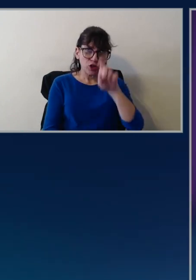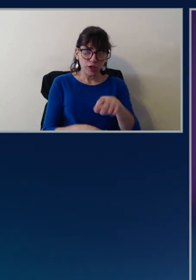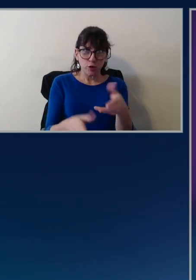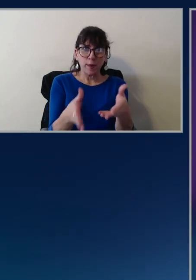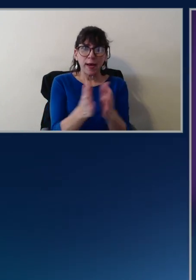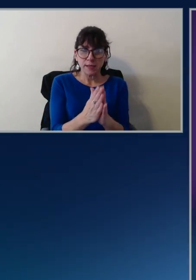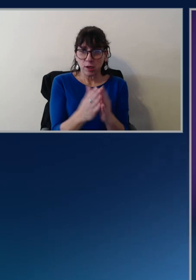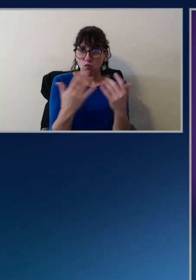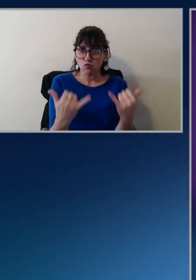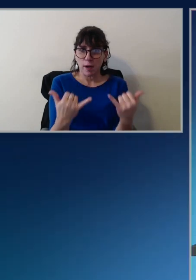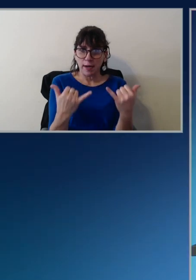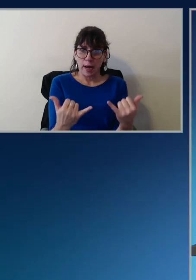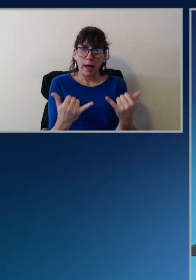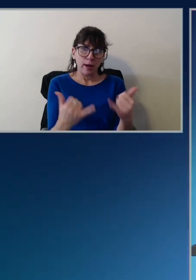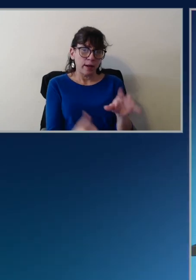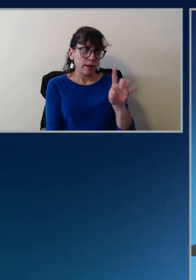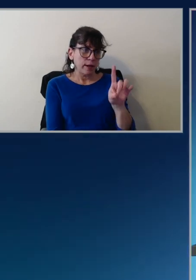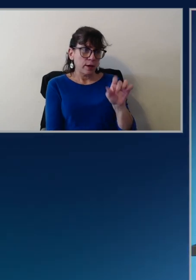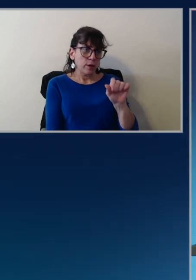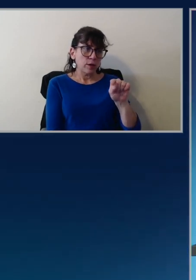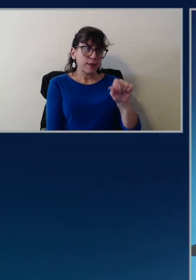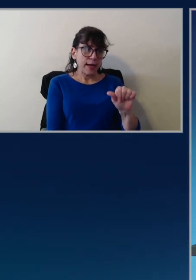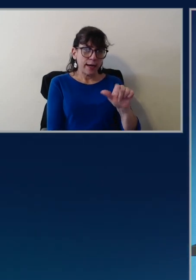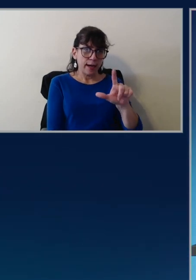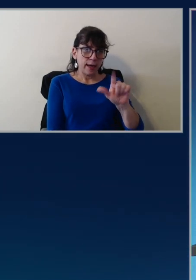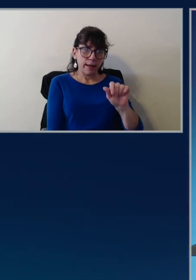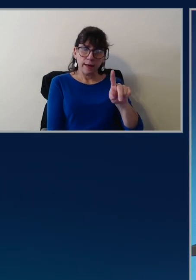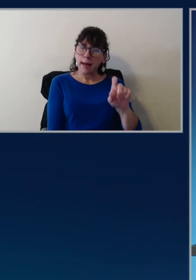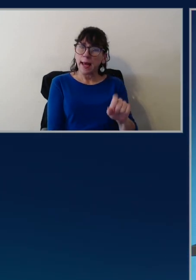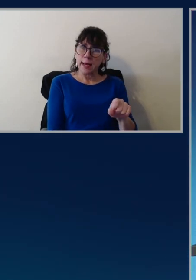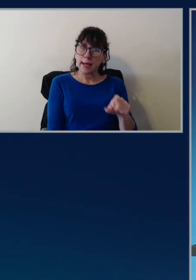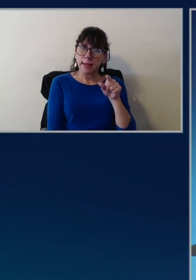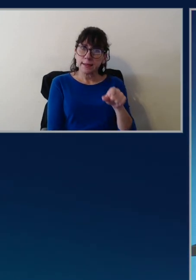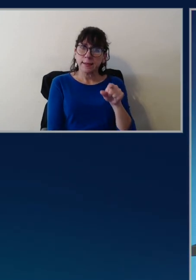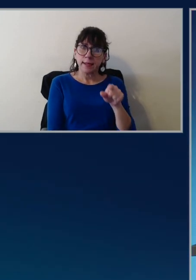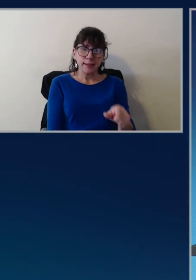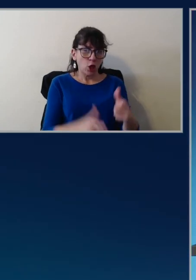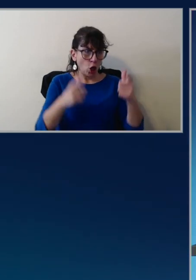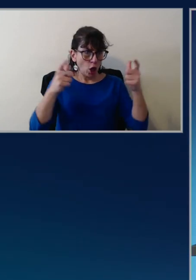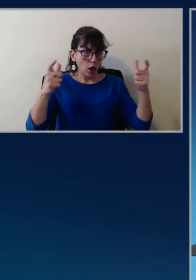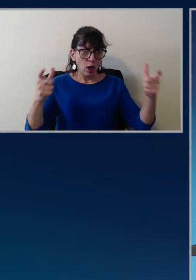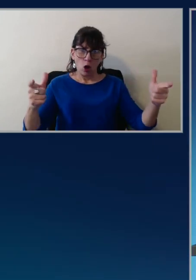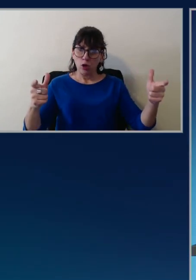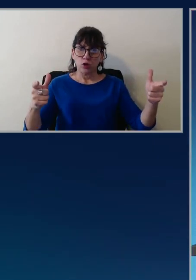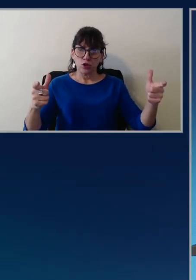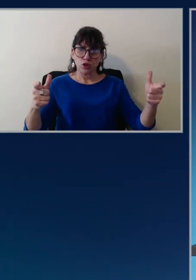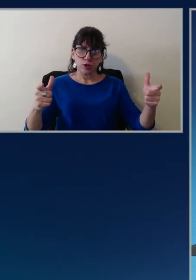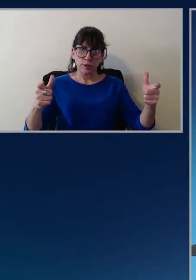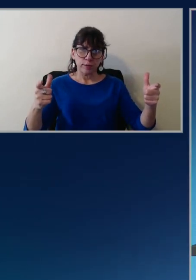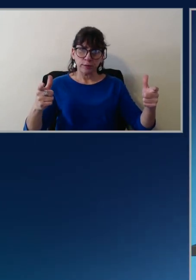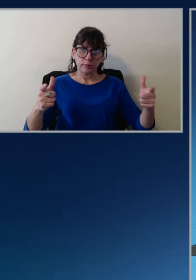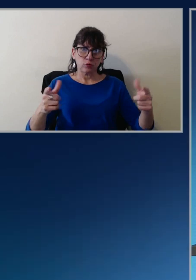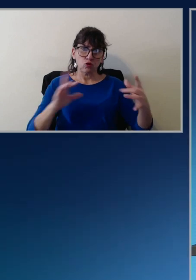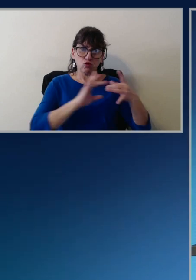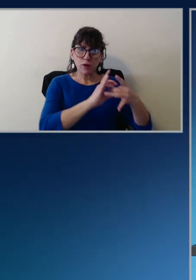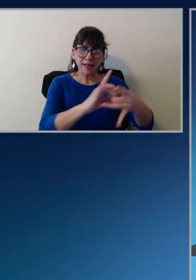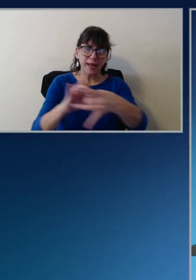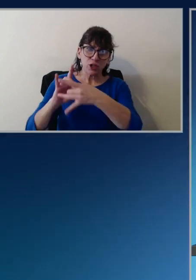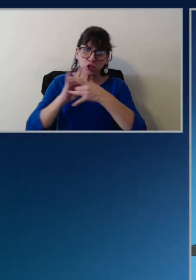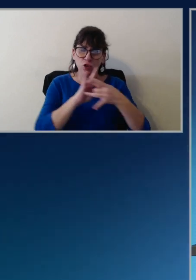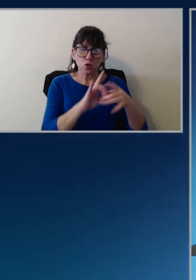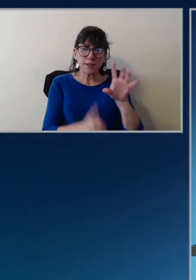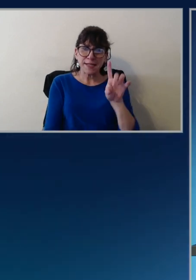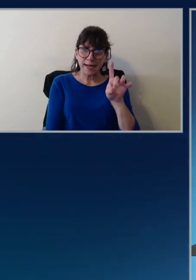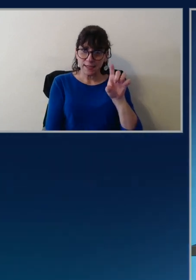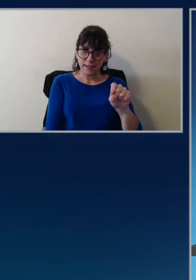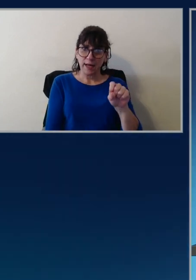Okay. Is because your data lake, in many cases, is this very large, construct of relational data sets. In many